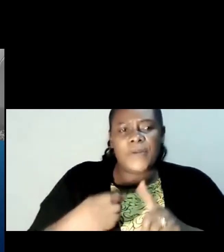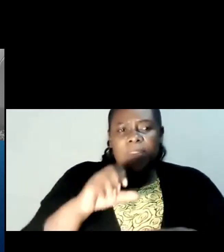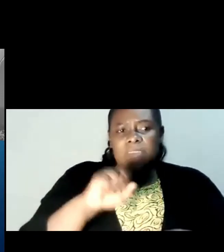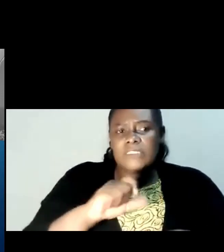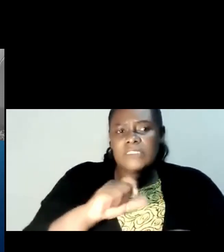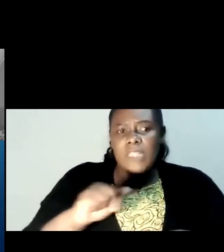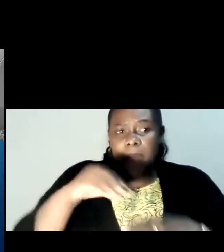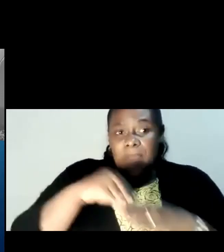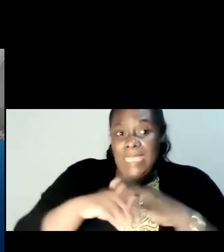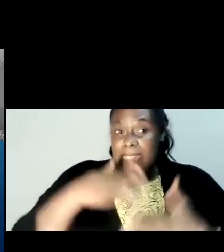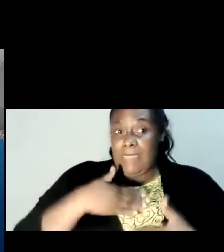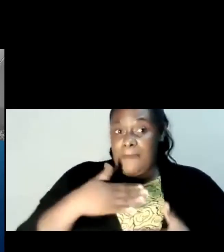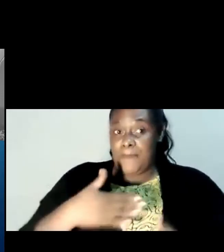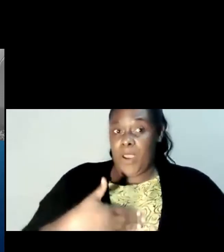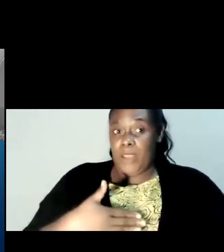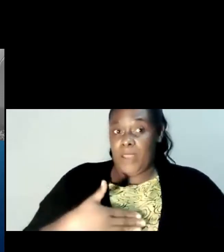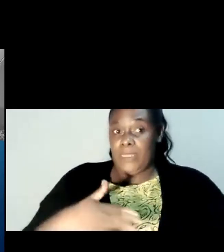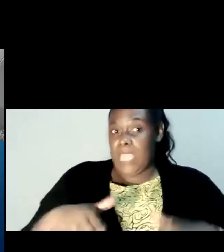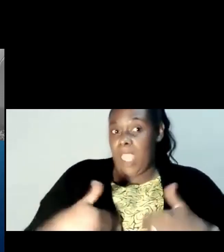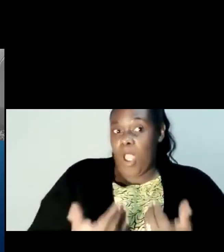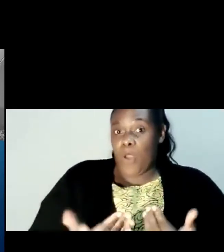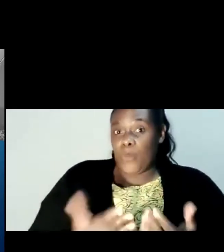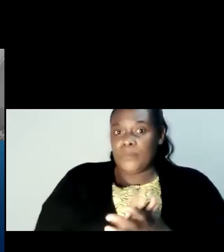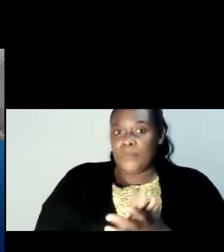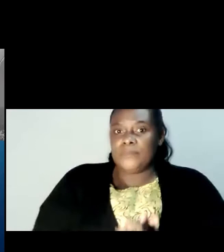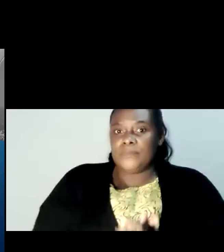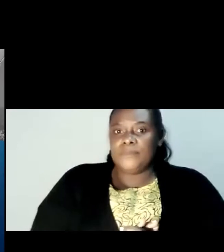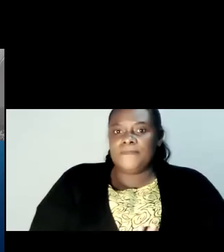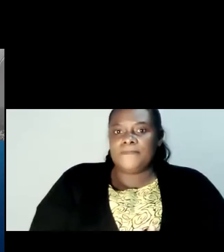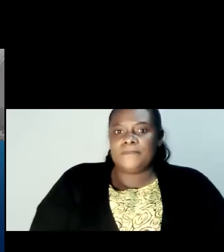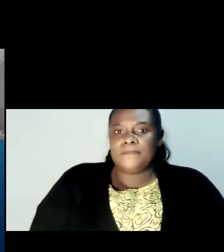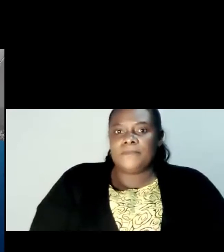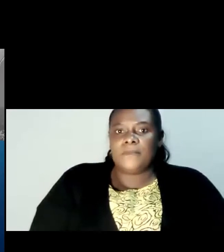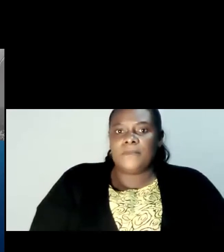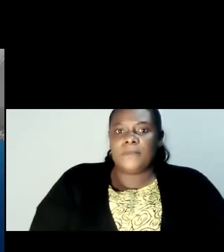All right, I'm going to. Is it okay if I come back to this question at the end,